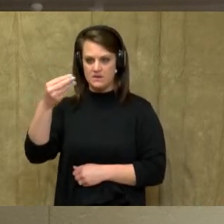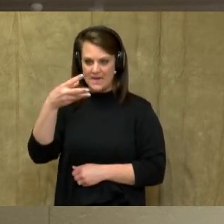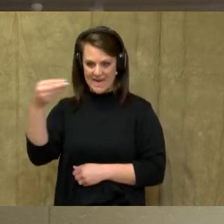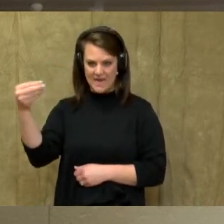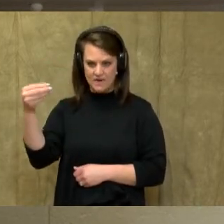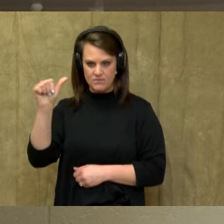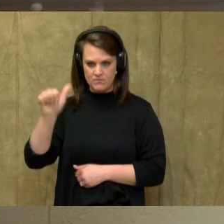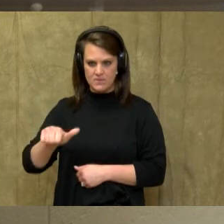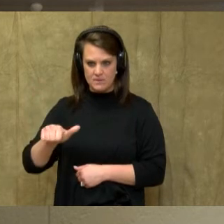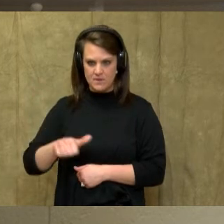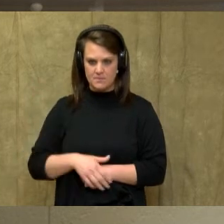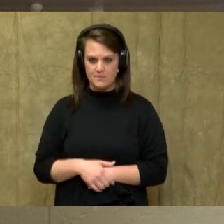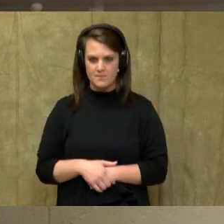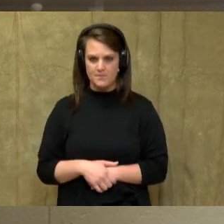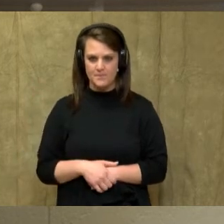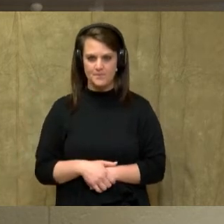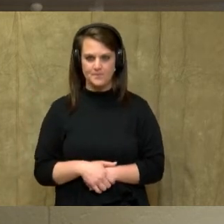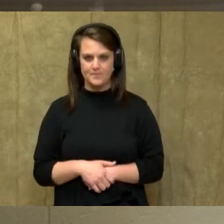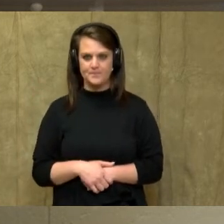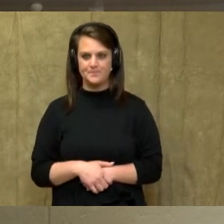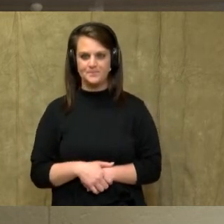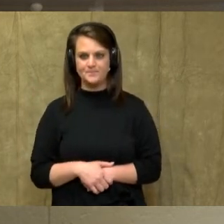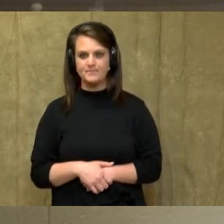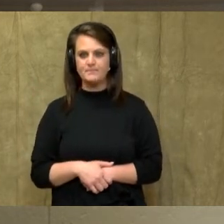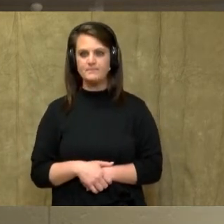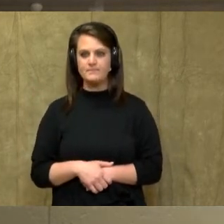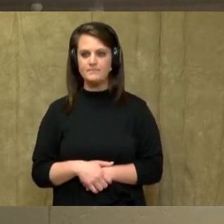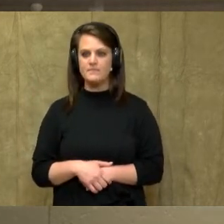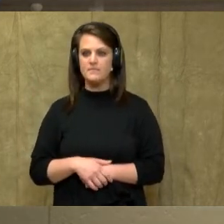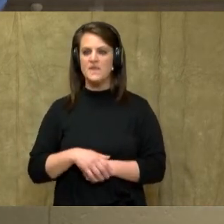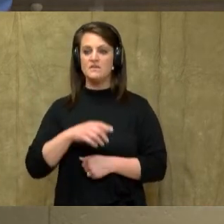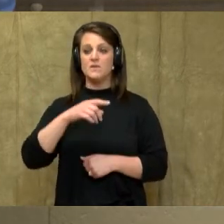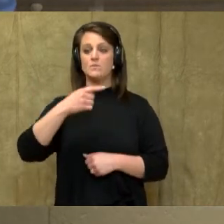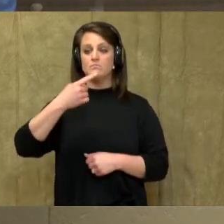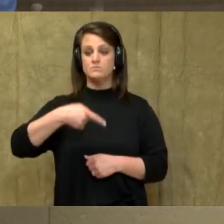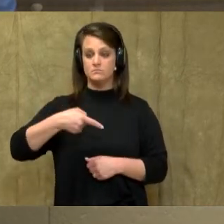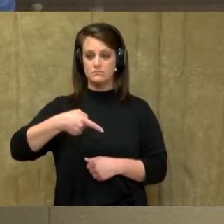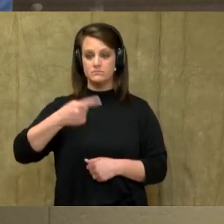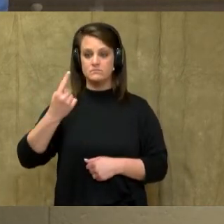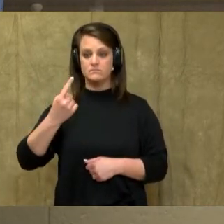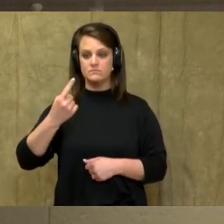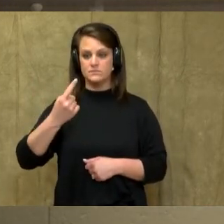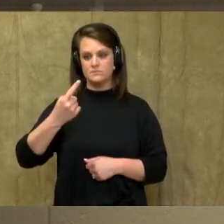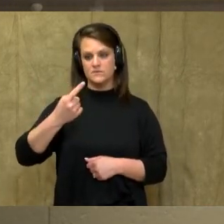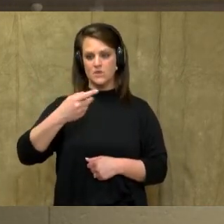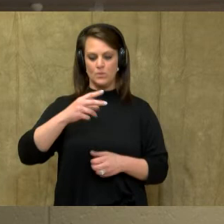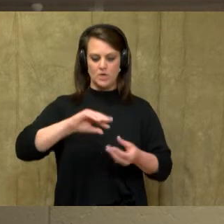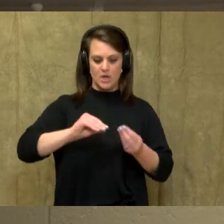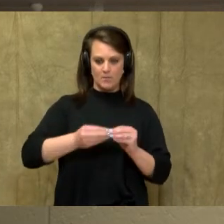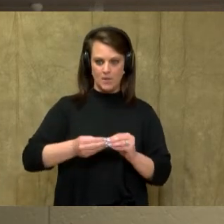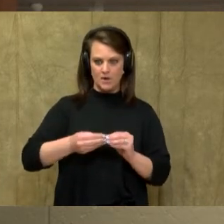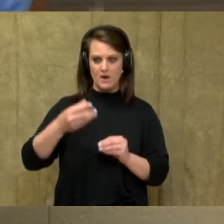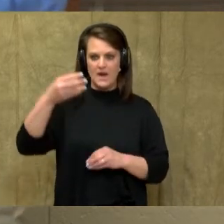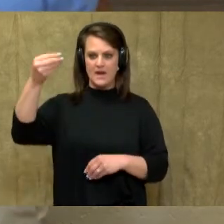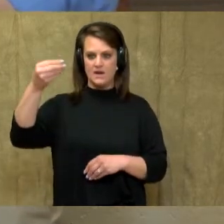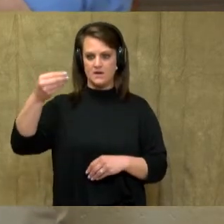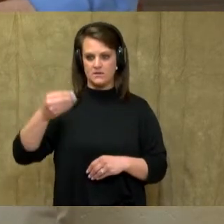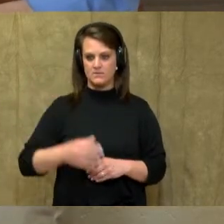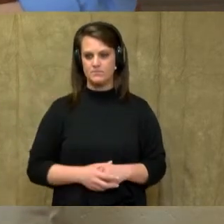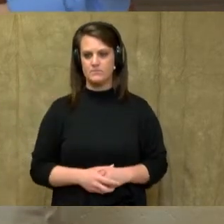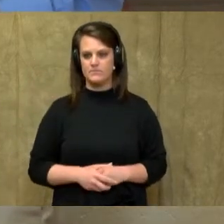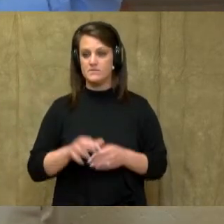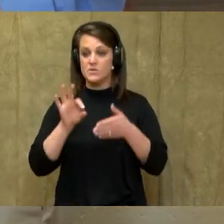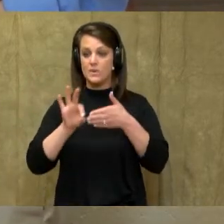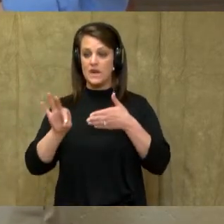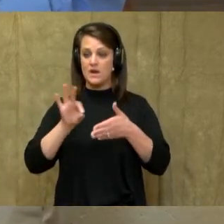and for the upbeat, the second half of the beat, no matter what beat we're on. So let's